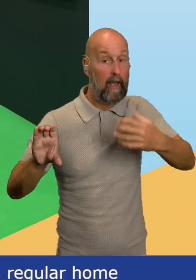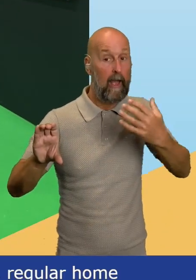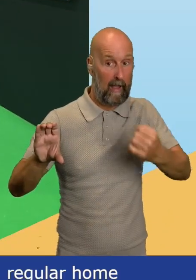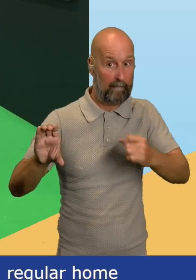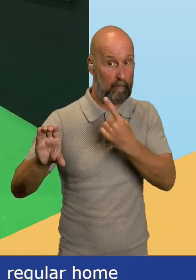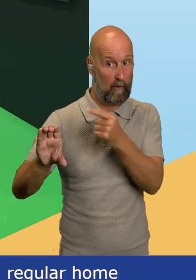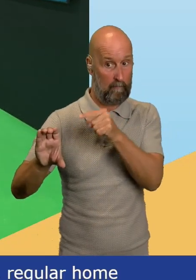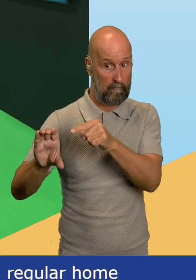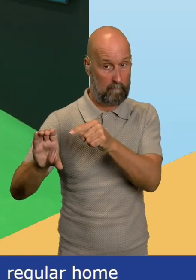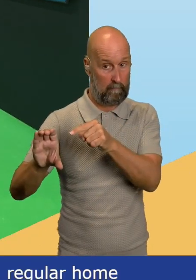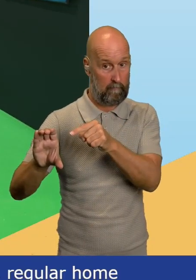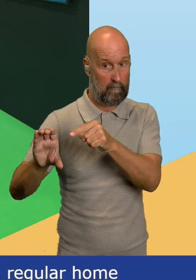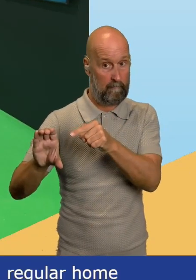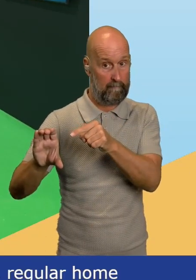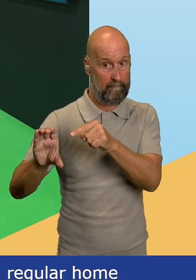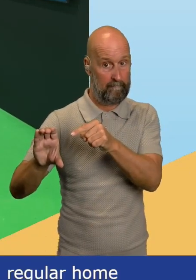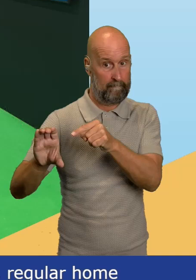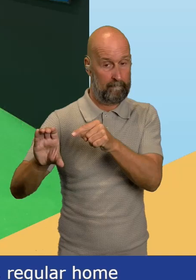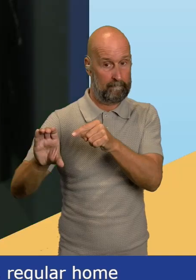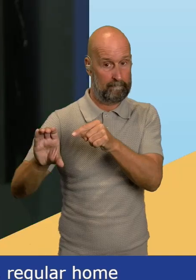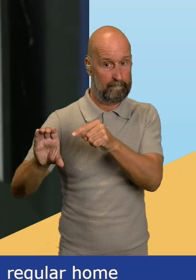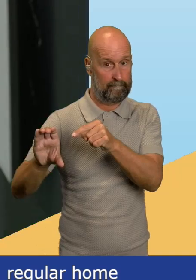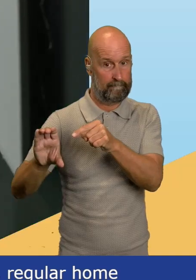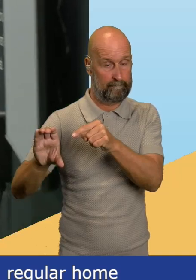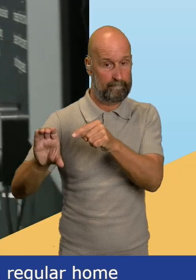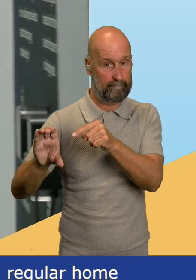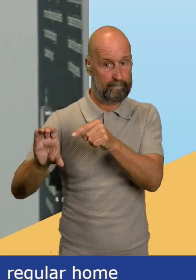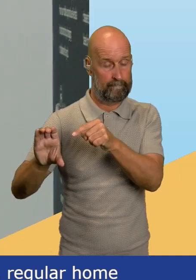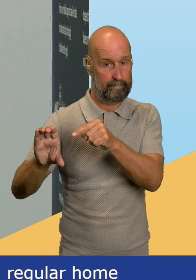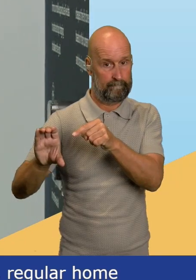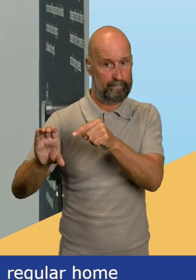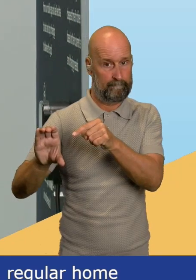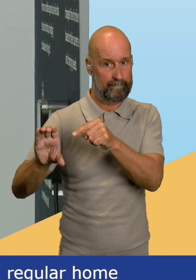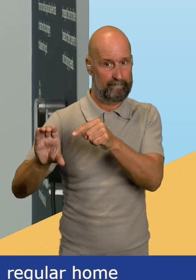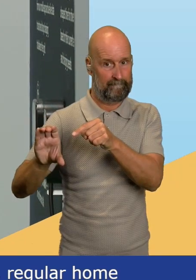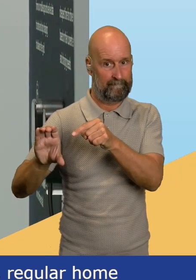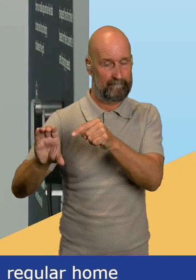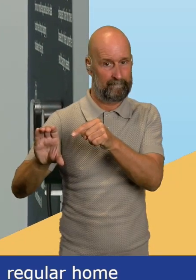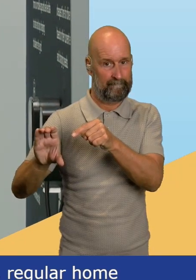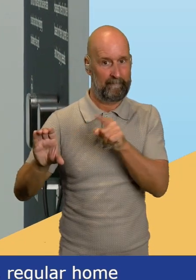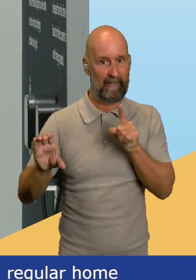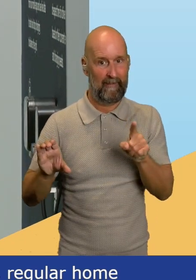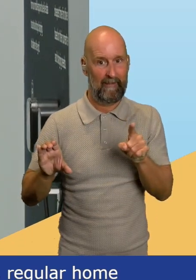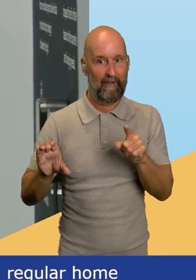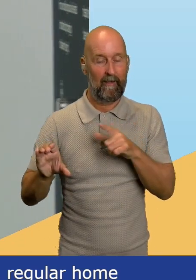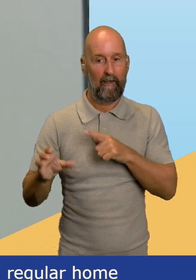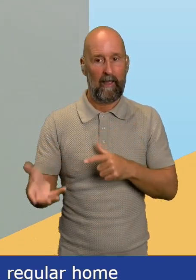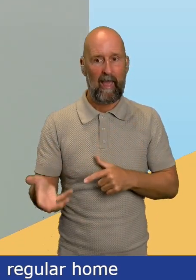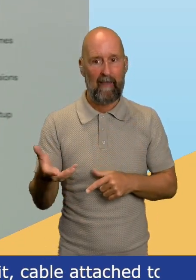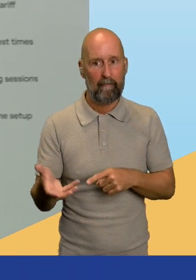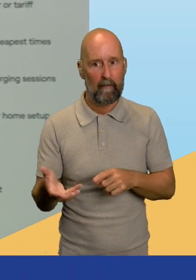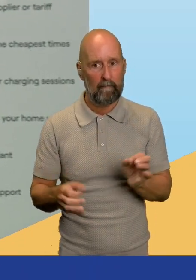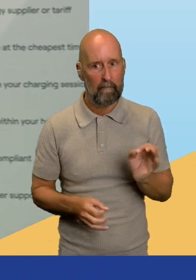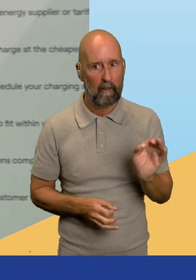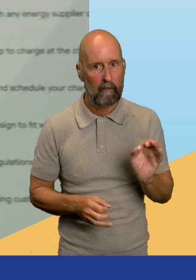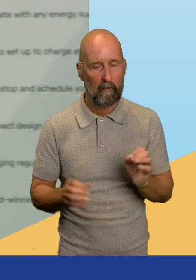Okay, I'm going to do my best. Well, My fears of it being super heavy have been alleviated because